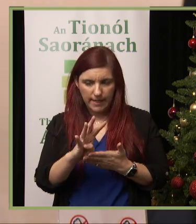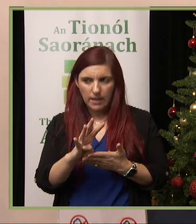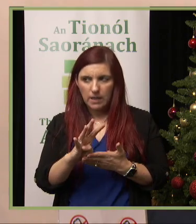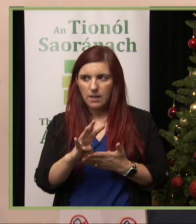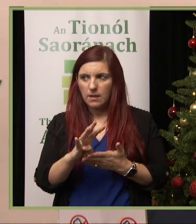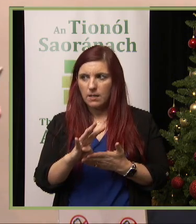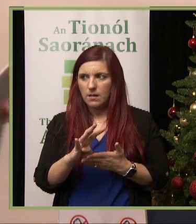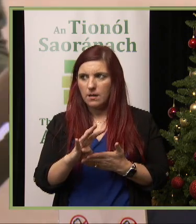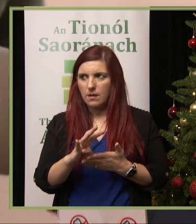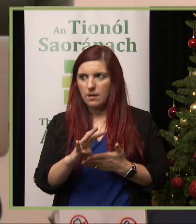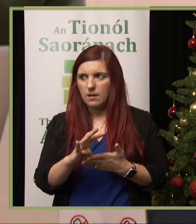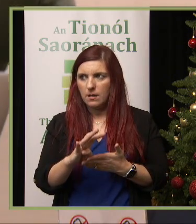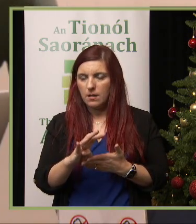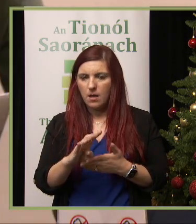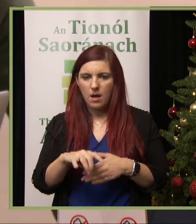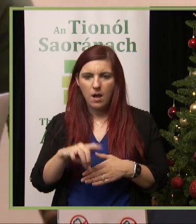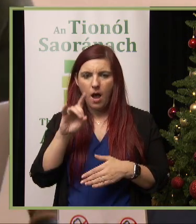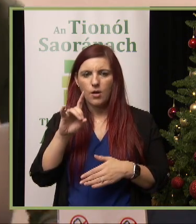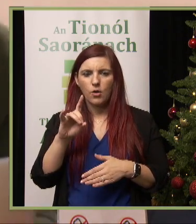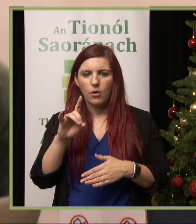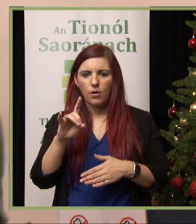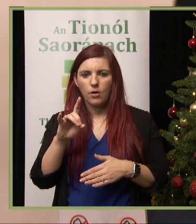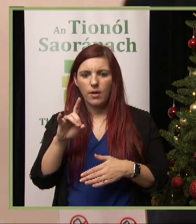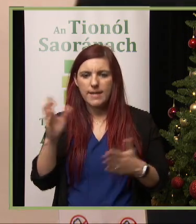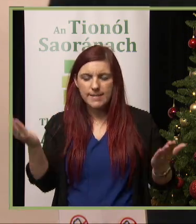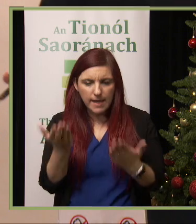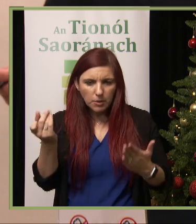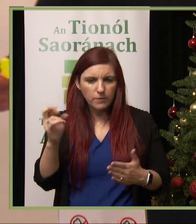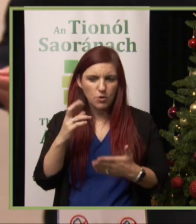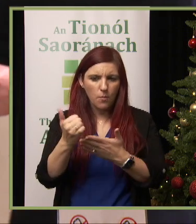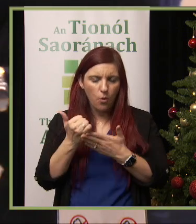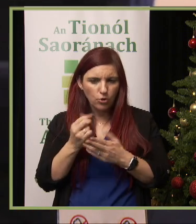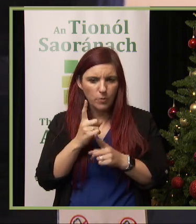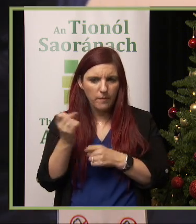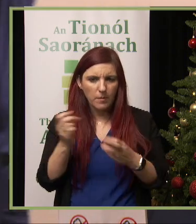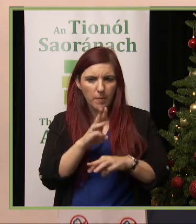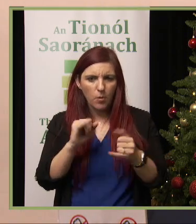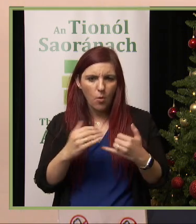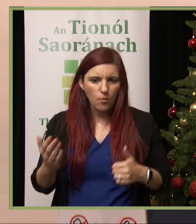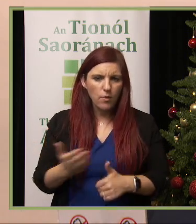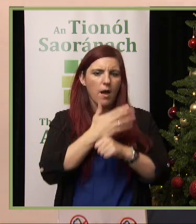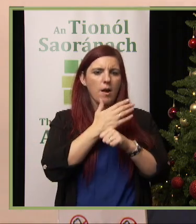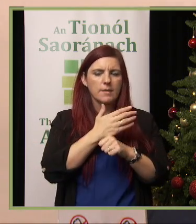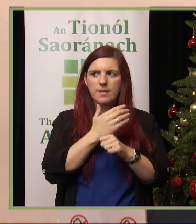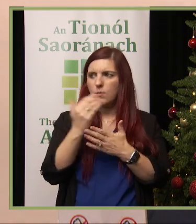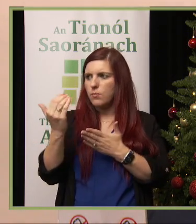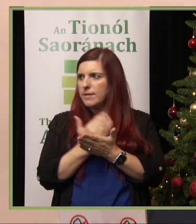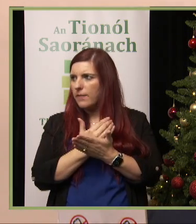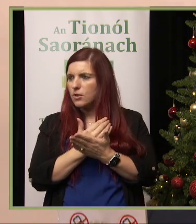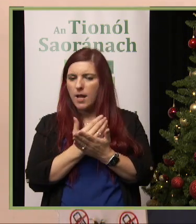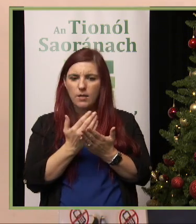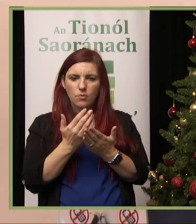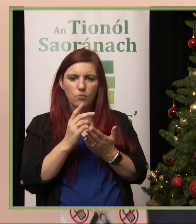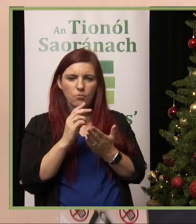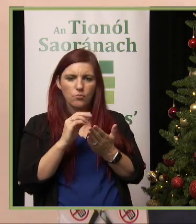So higher incentives / support should be provided to those who prioritise the preservation and restoration of rare and